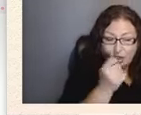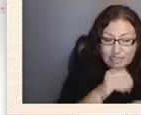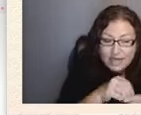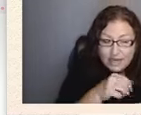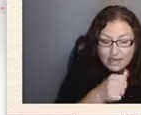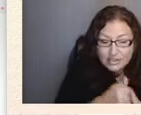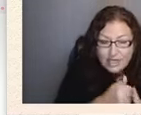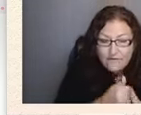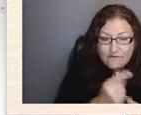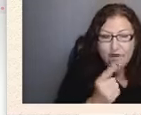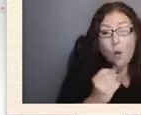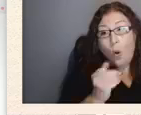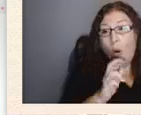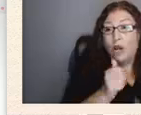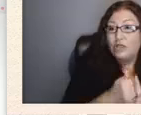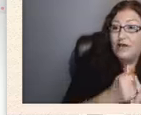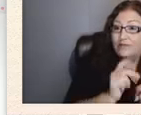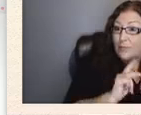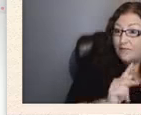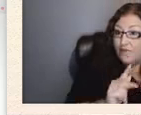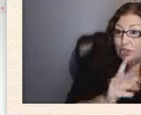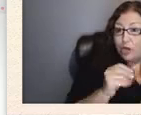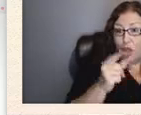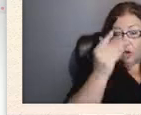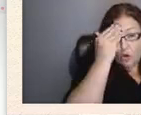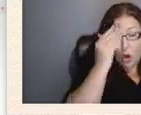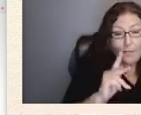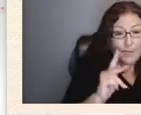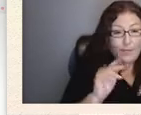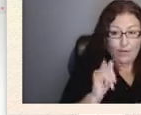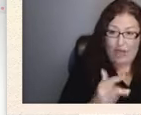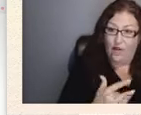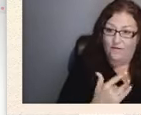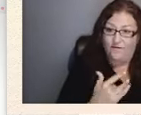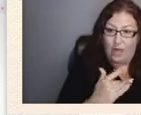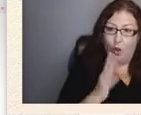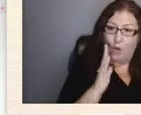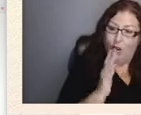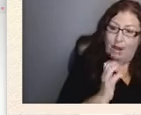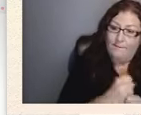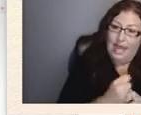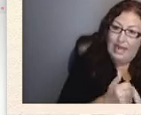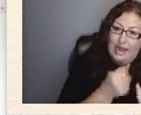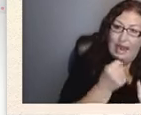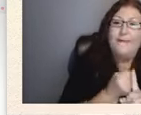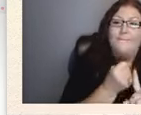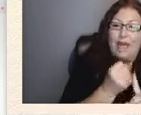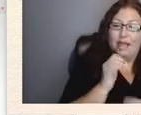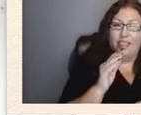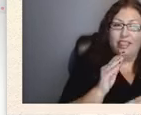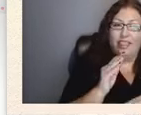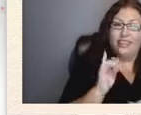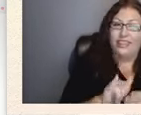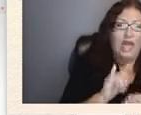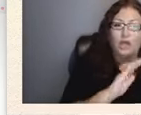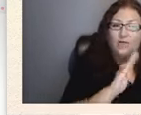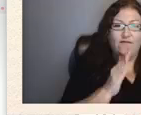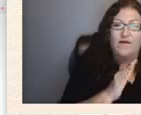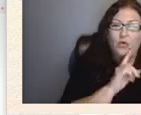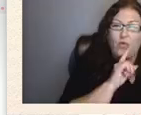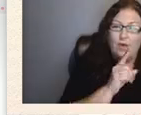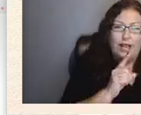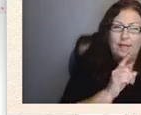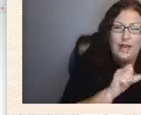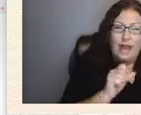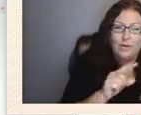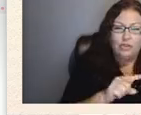and you know people that you feel would make an impact, but you've never really been able to direct them to